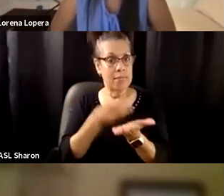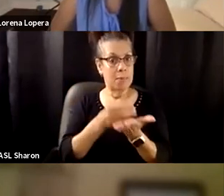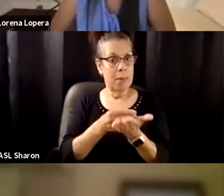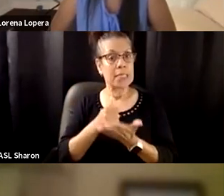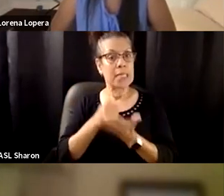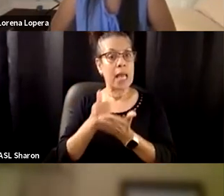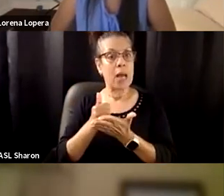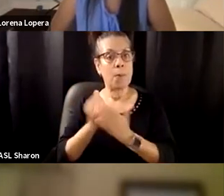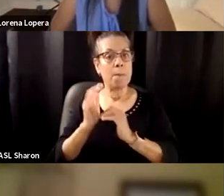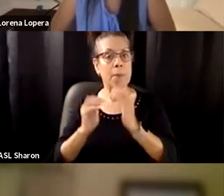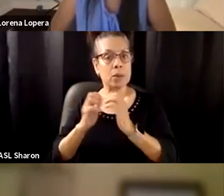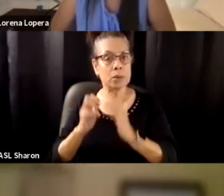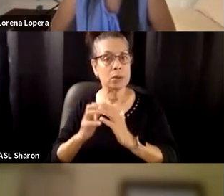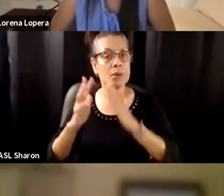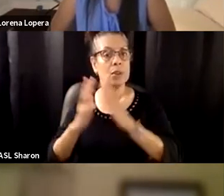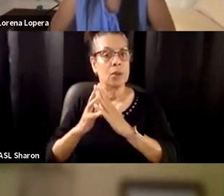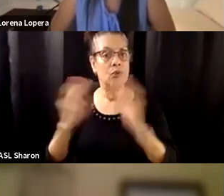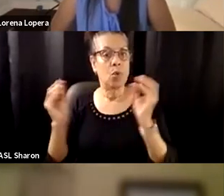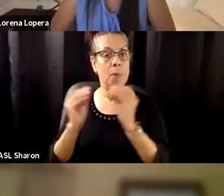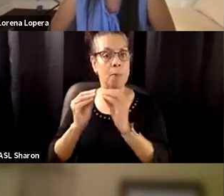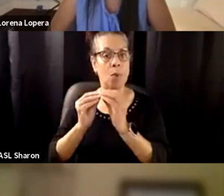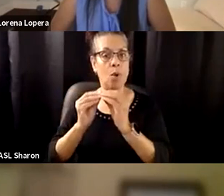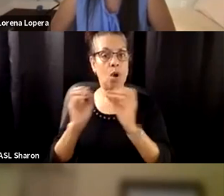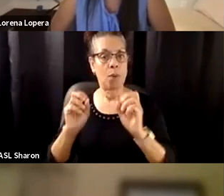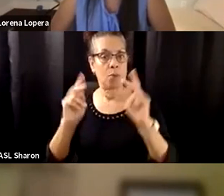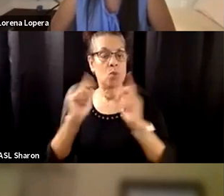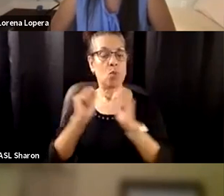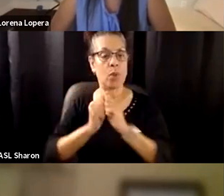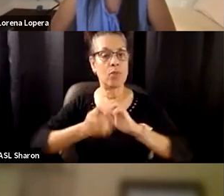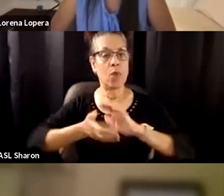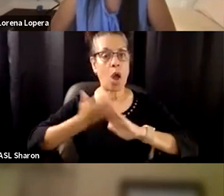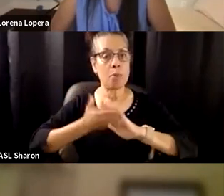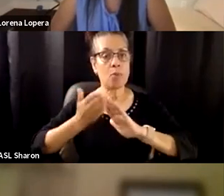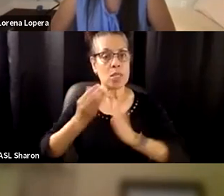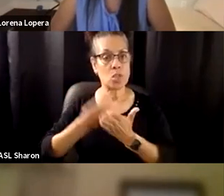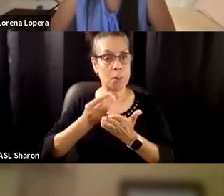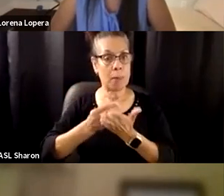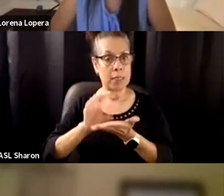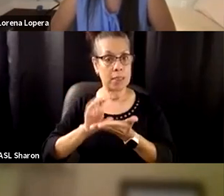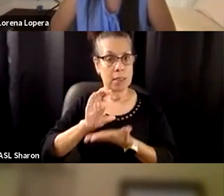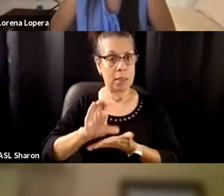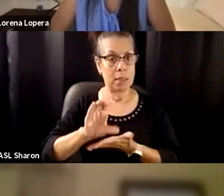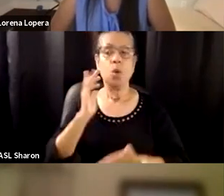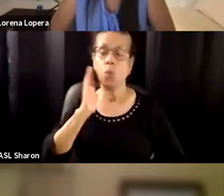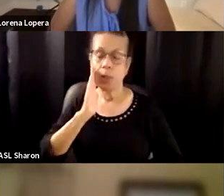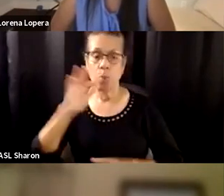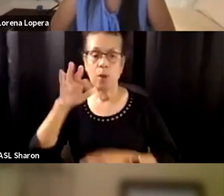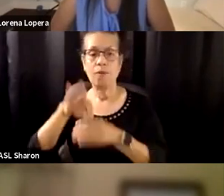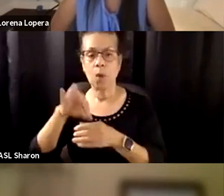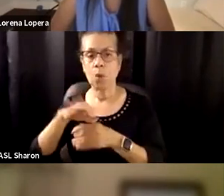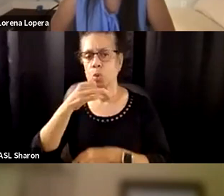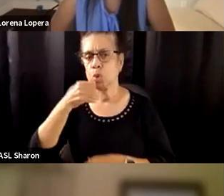toward a more equitable opportunity for students with the operational funding as well that we're going to be uh voting on here in the next several